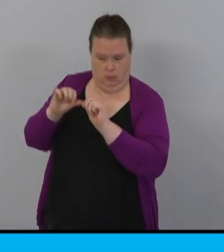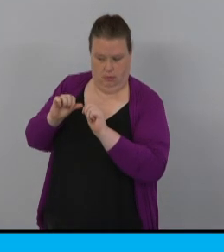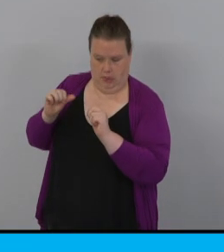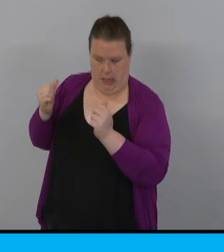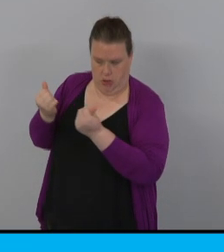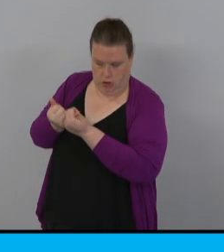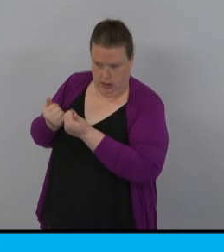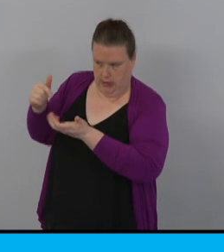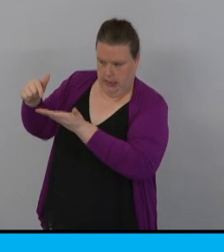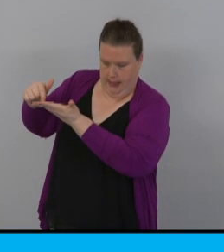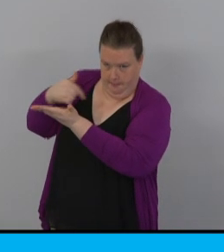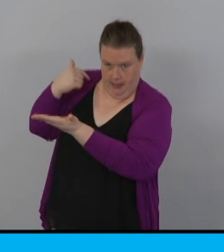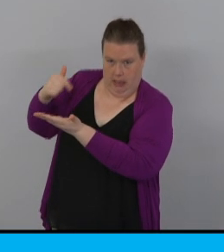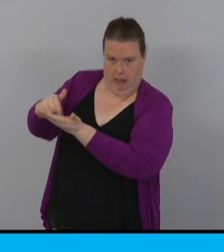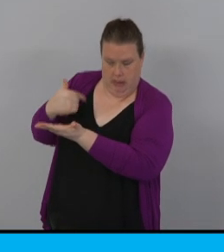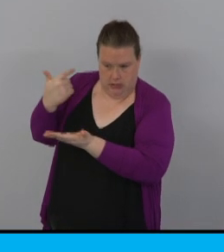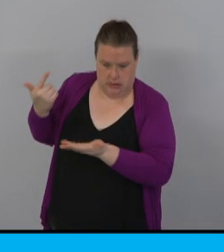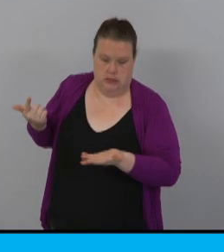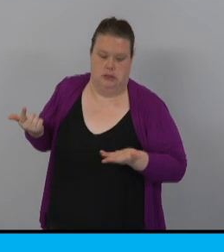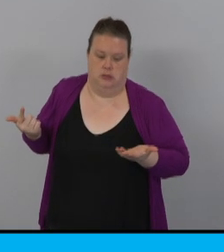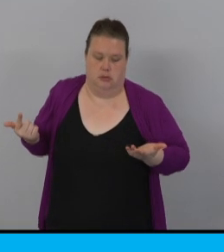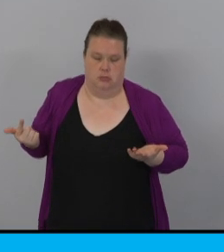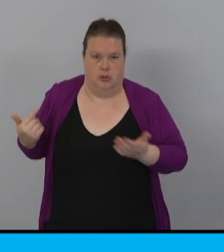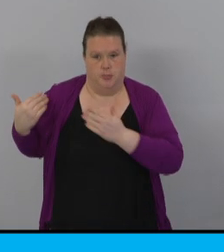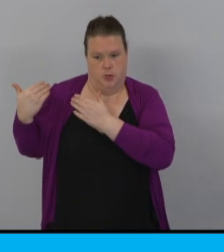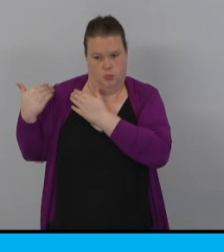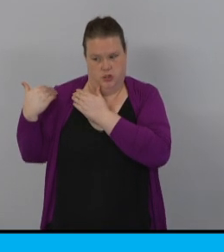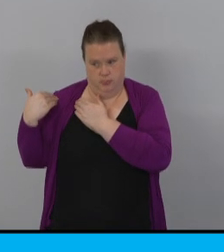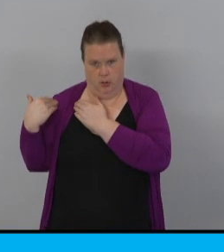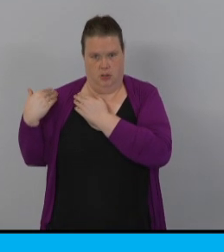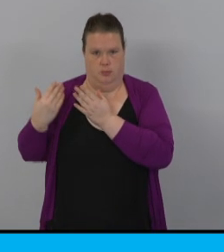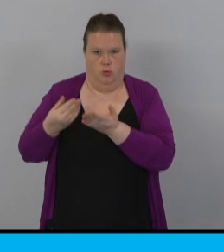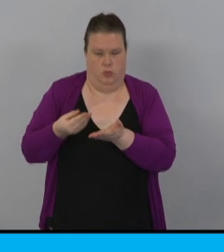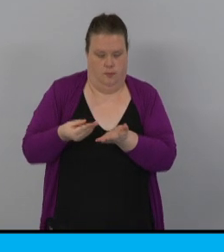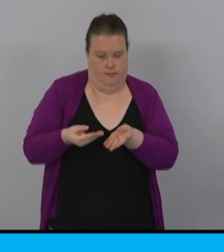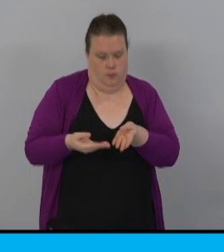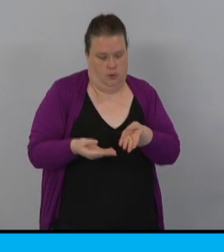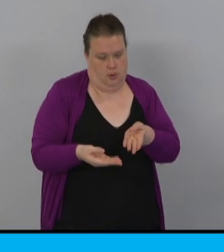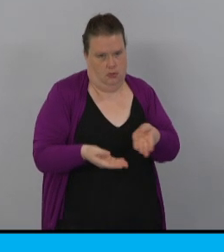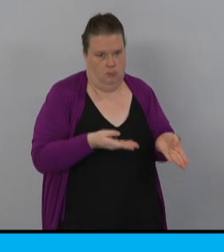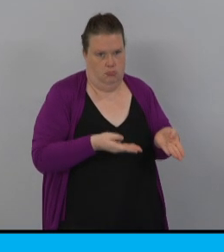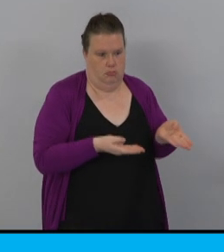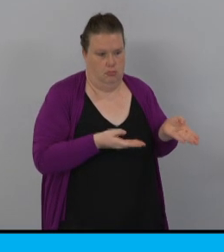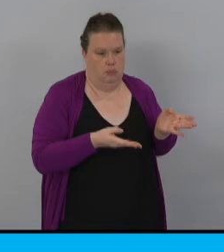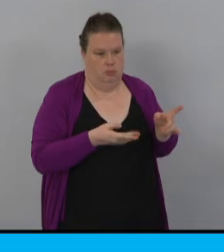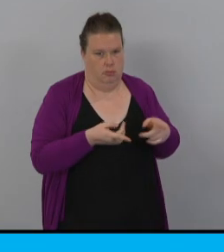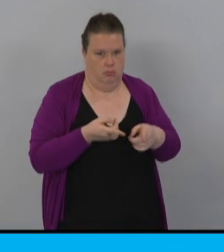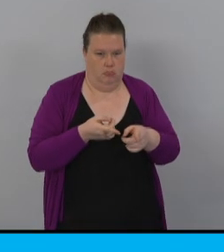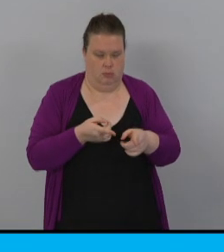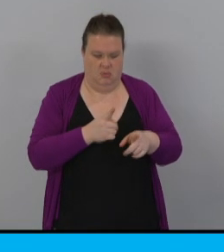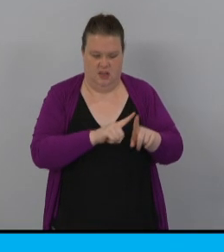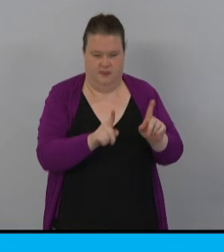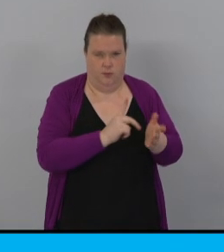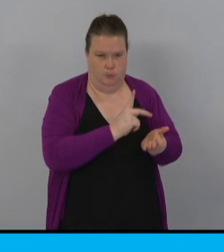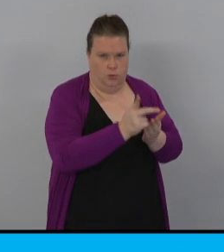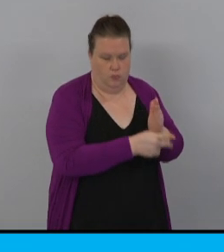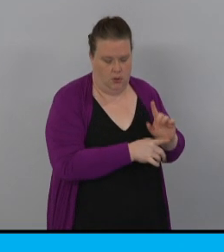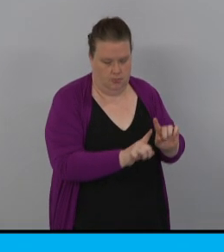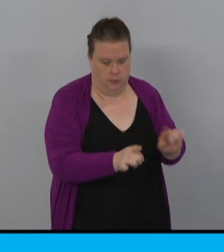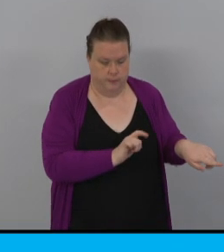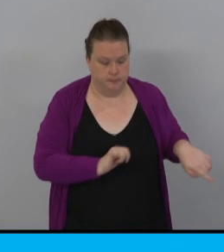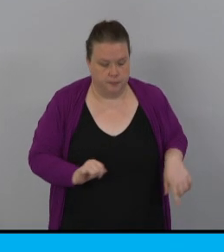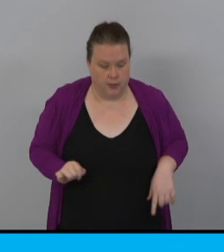as their fiscal agent. State programs, two pieces here, $90.8 million in total for